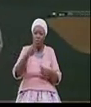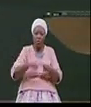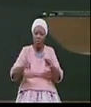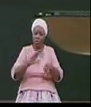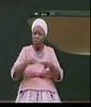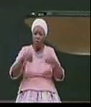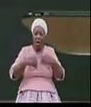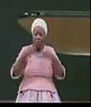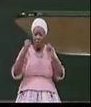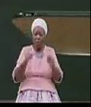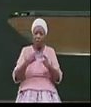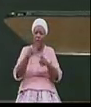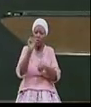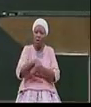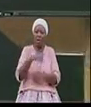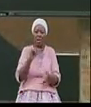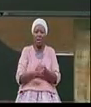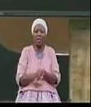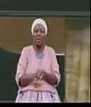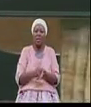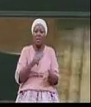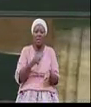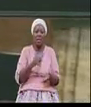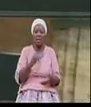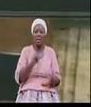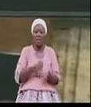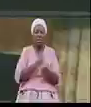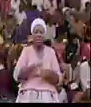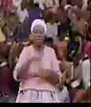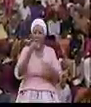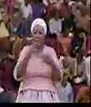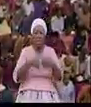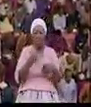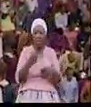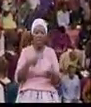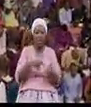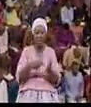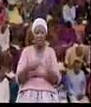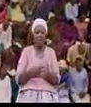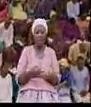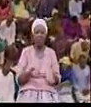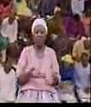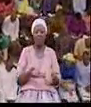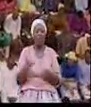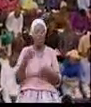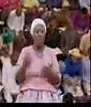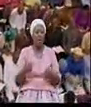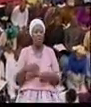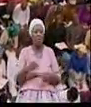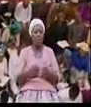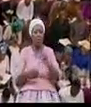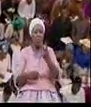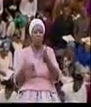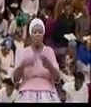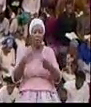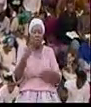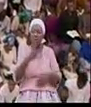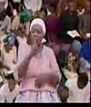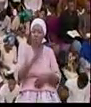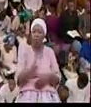of no use. Look at number two. Number two, we're looking at definite discipline